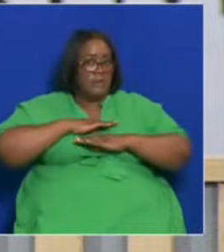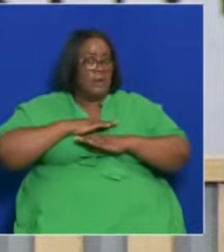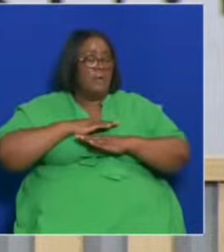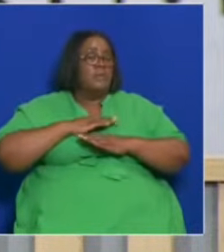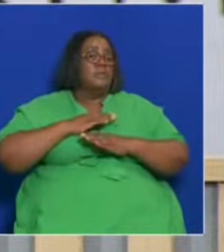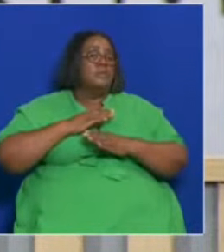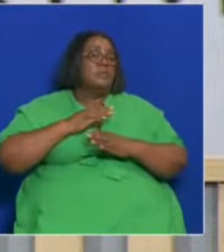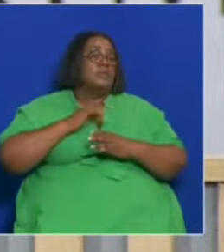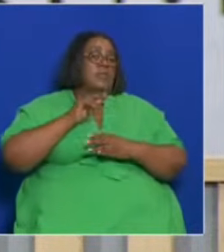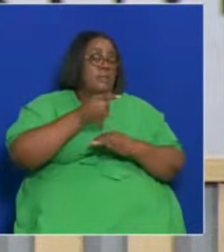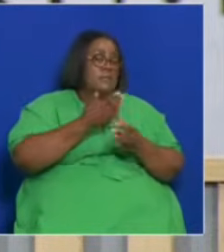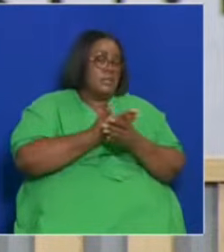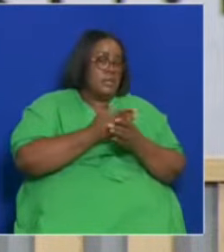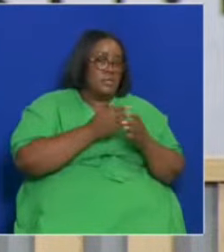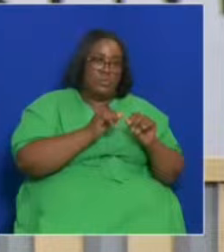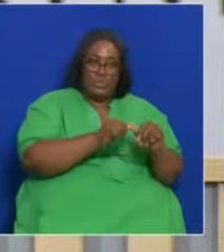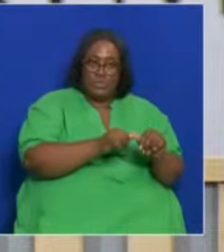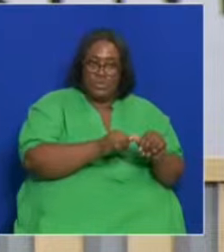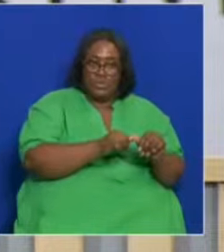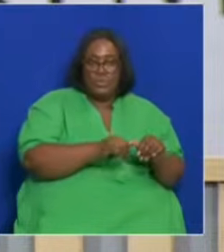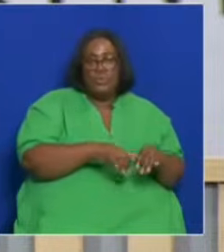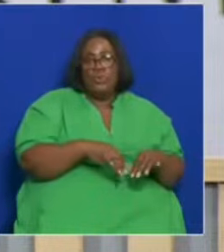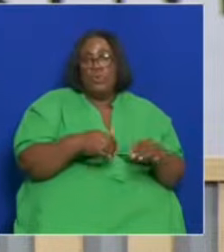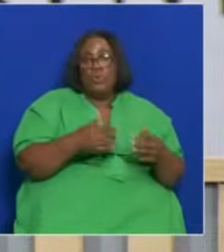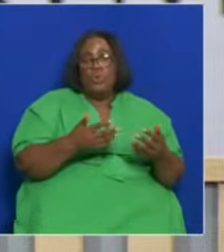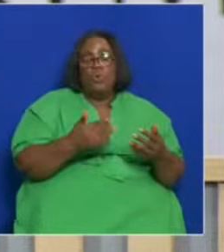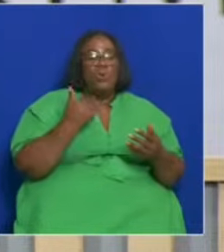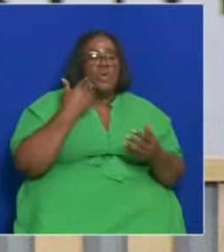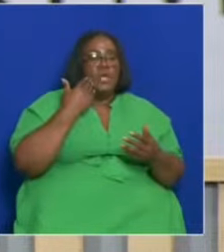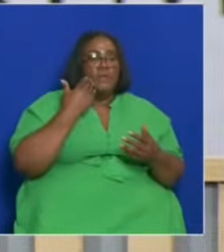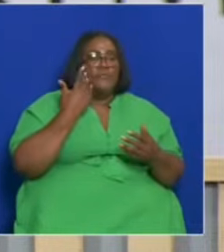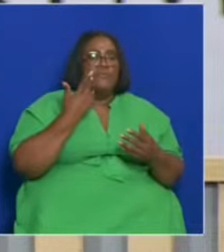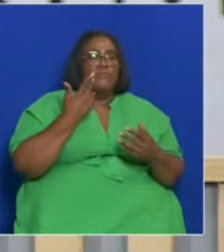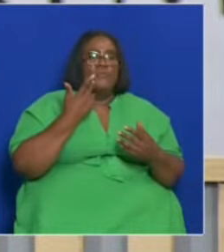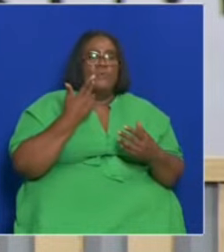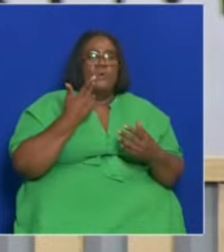go on. If there has to be a takedown, the takedown must go on.